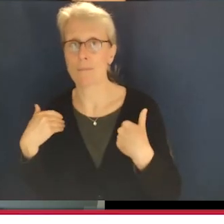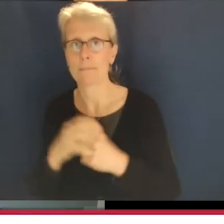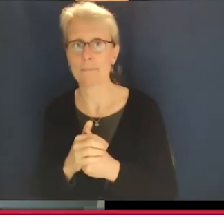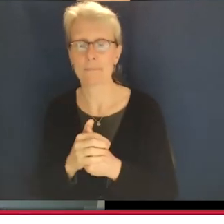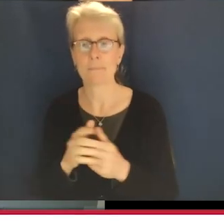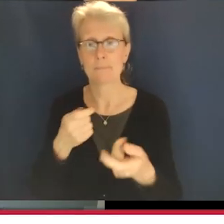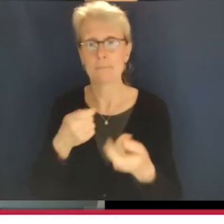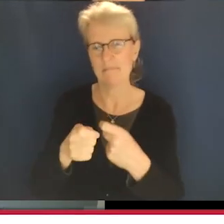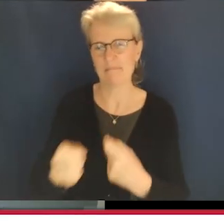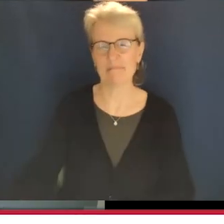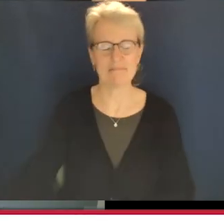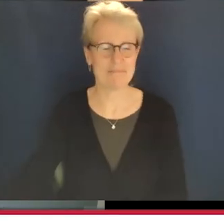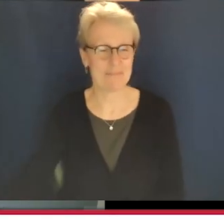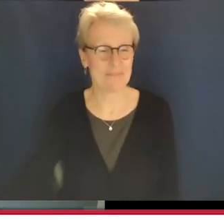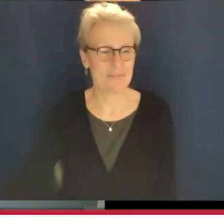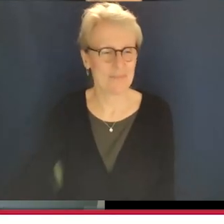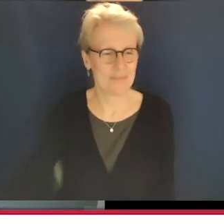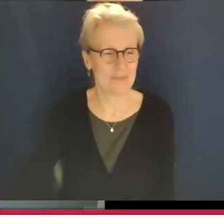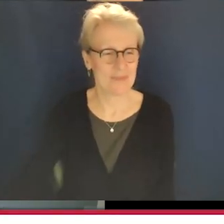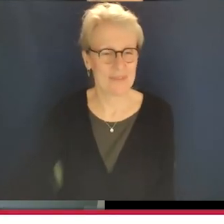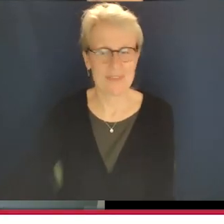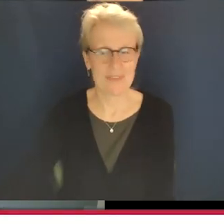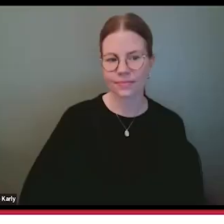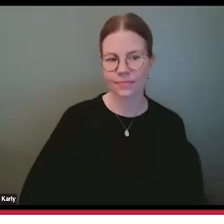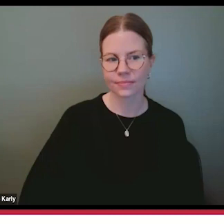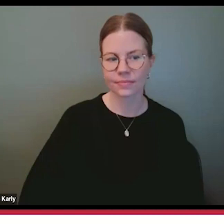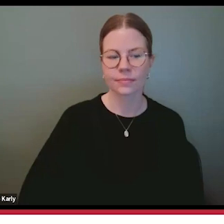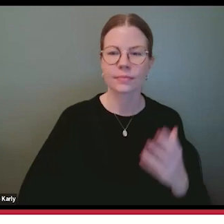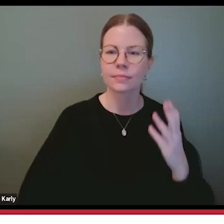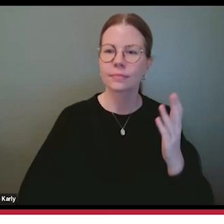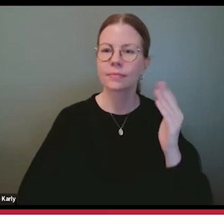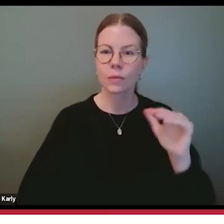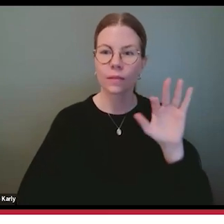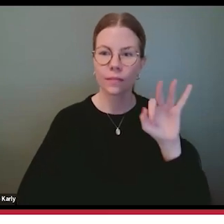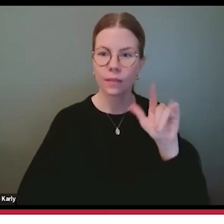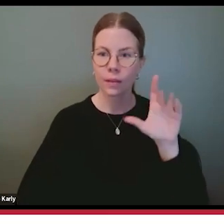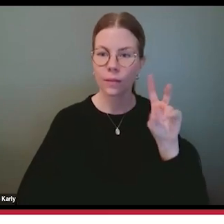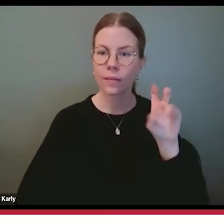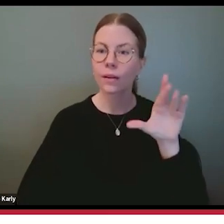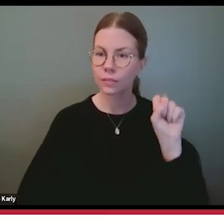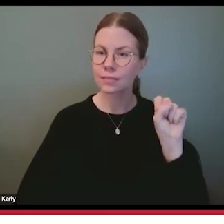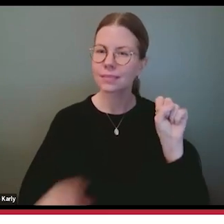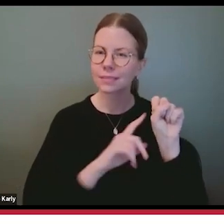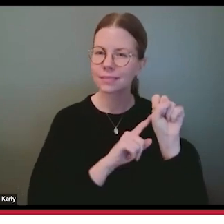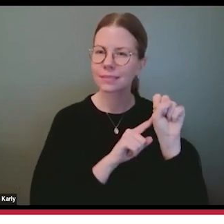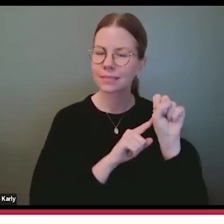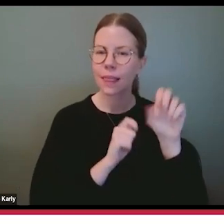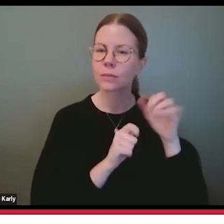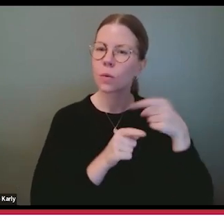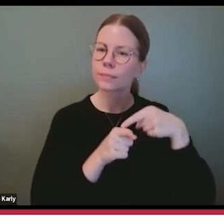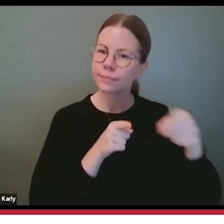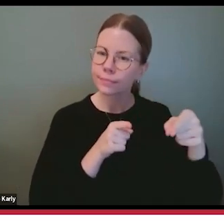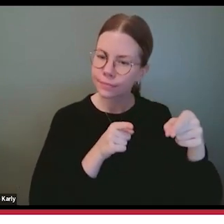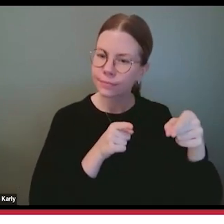process. So thinking about the filoviruses, these are, as I mentioned, a strand of